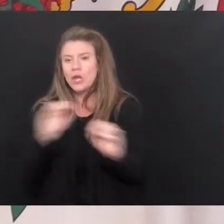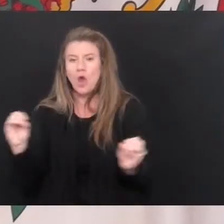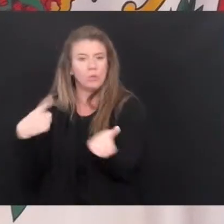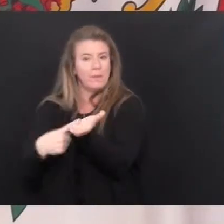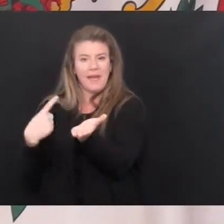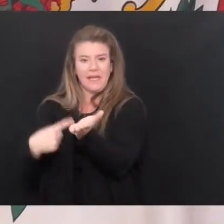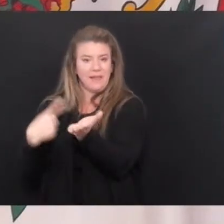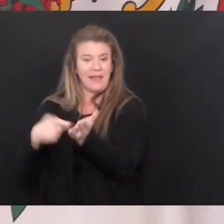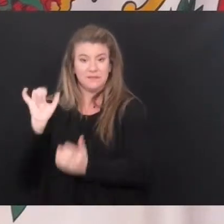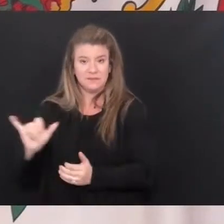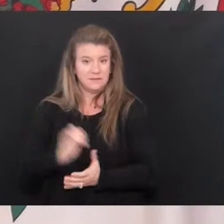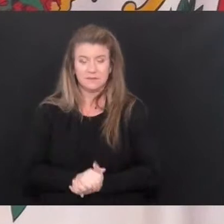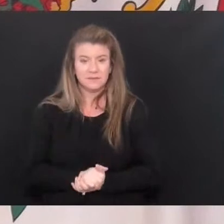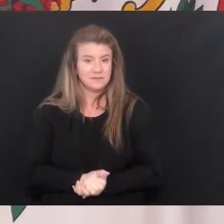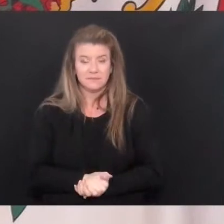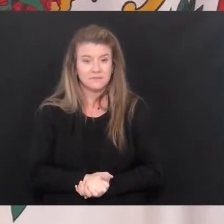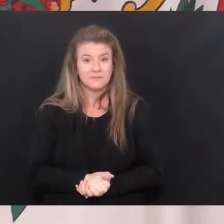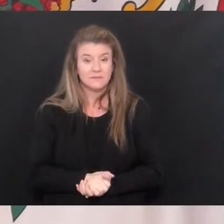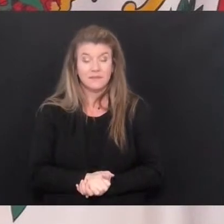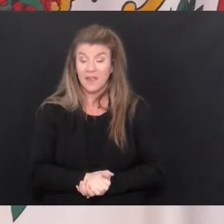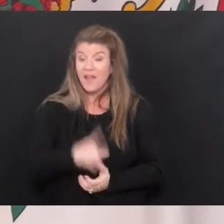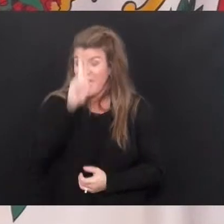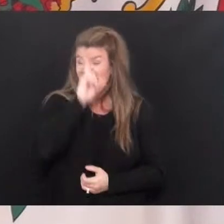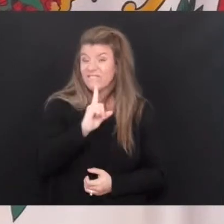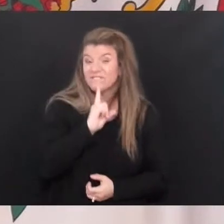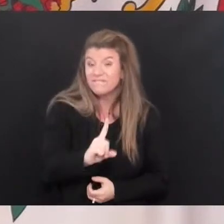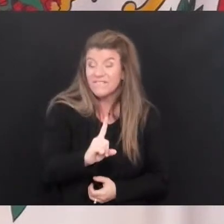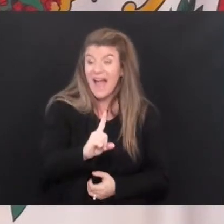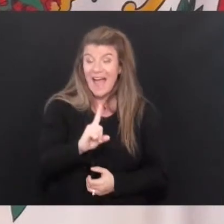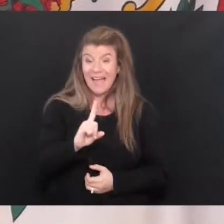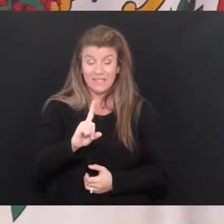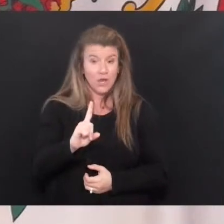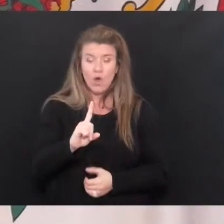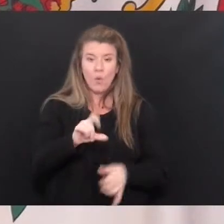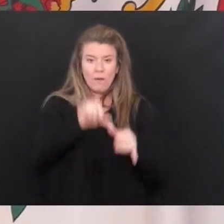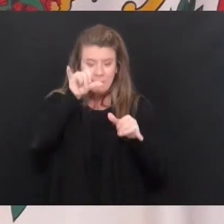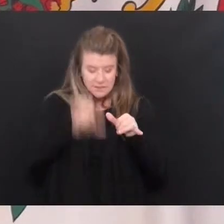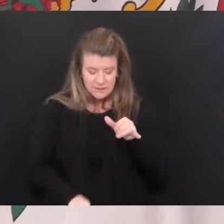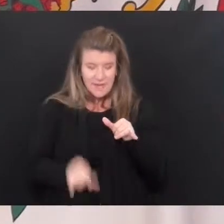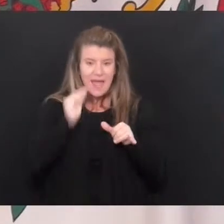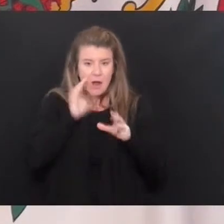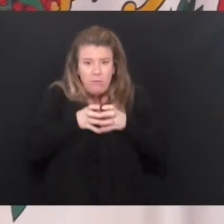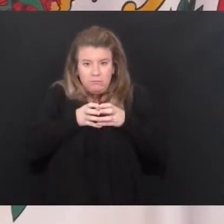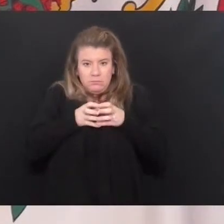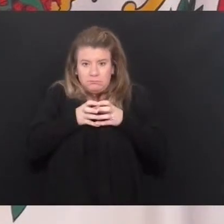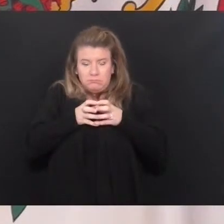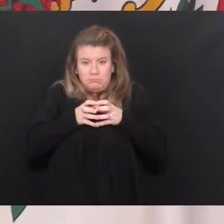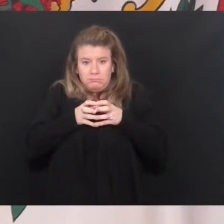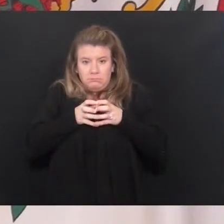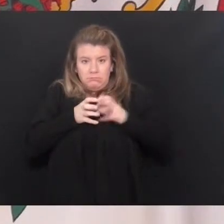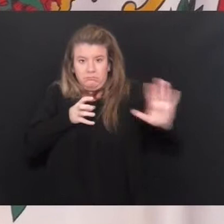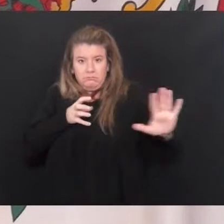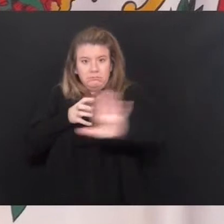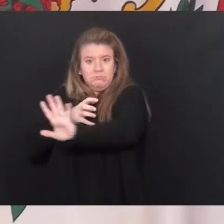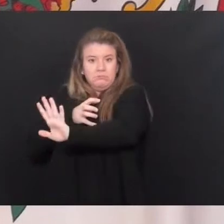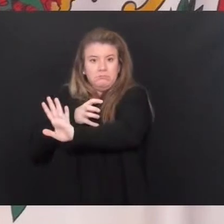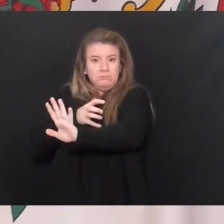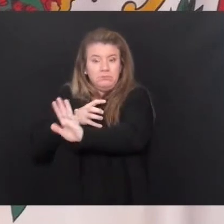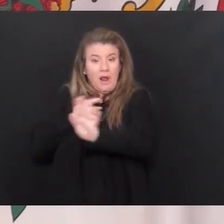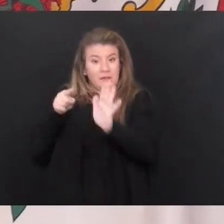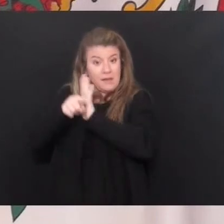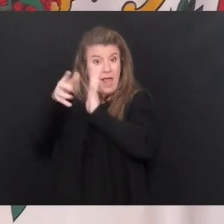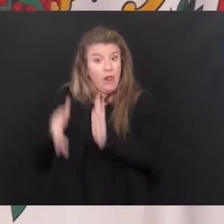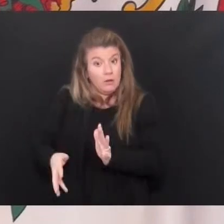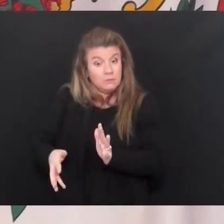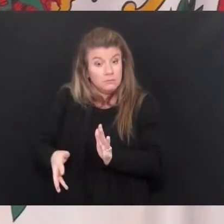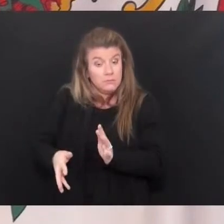we? In fact, we would be running from this killer like crazy. Can that happen?